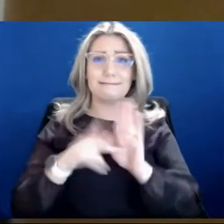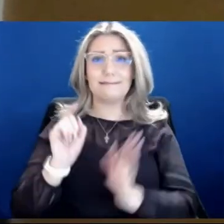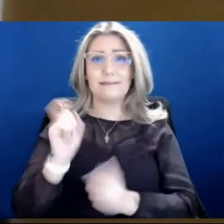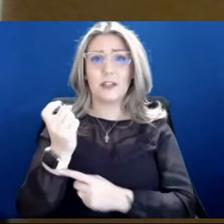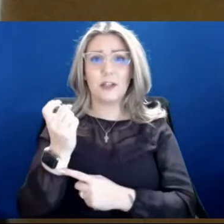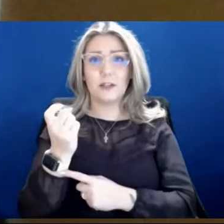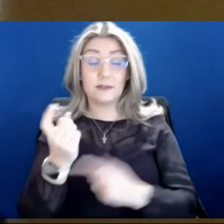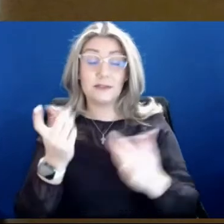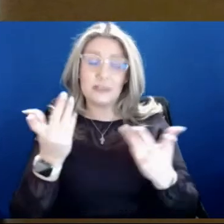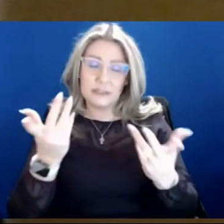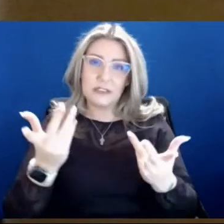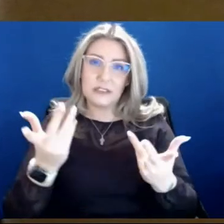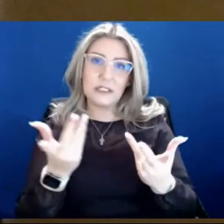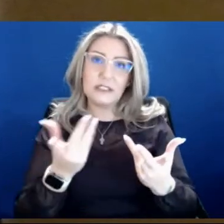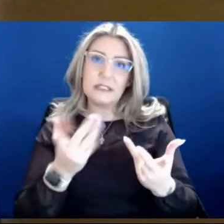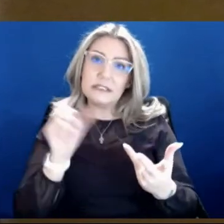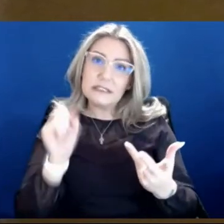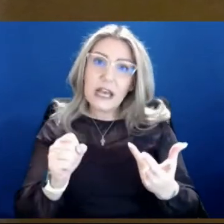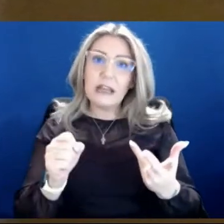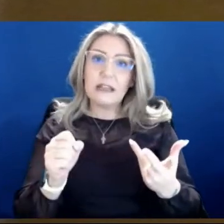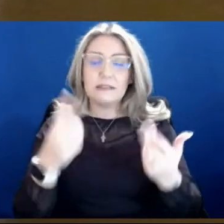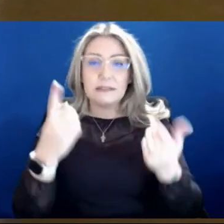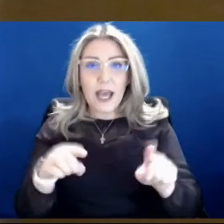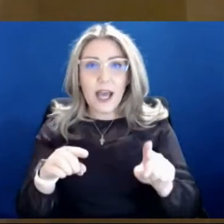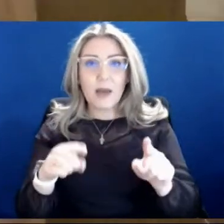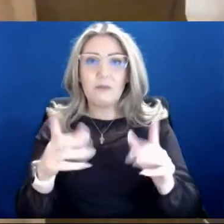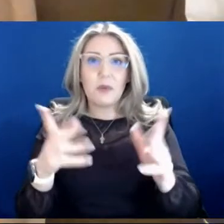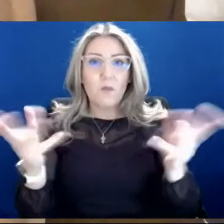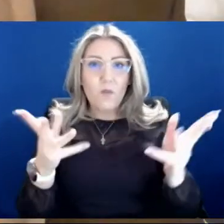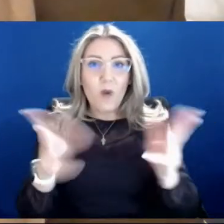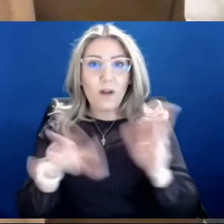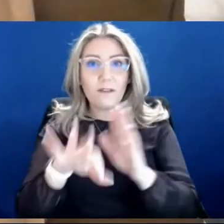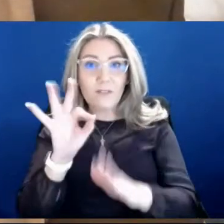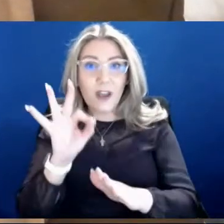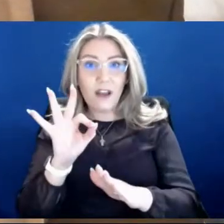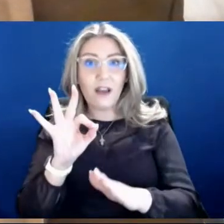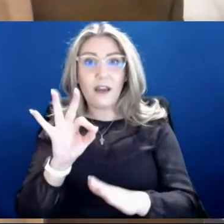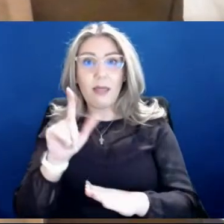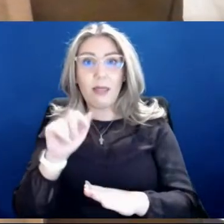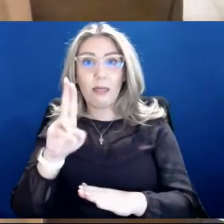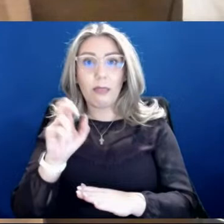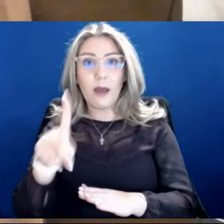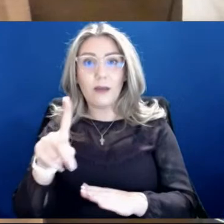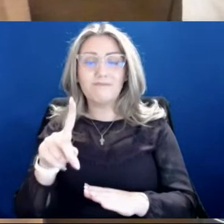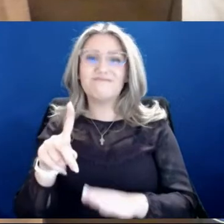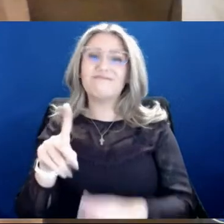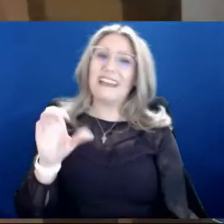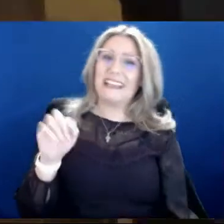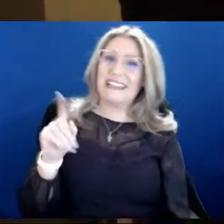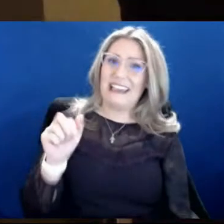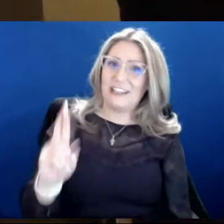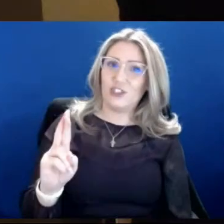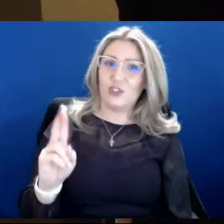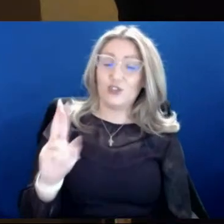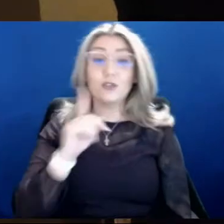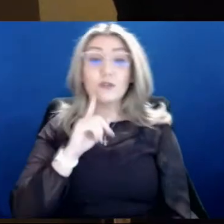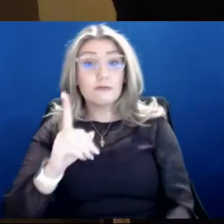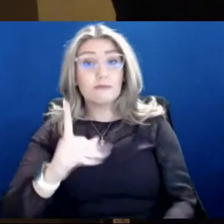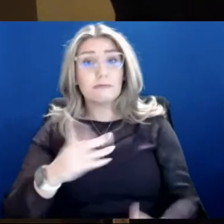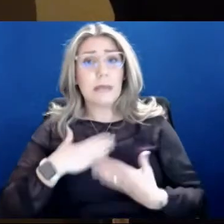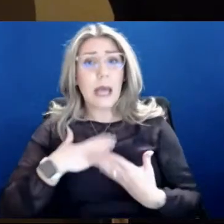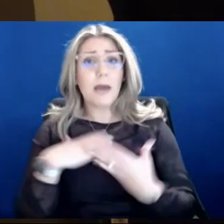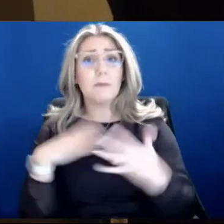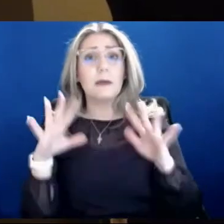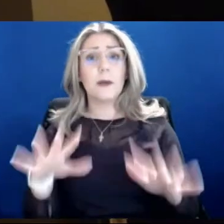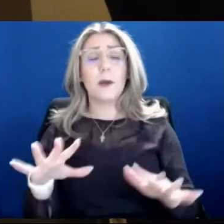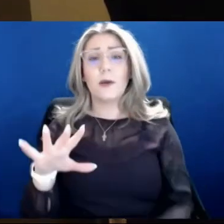any of us would dread after finding a lump, cancer. But Becky, always looking on the bright side, says she was relieved to find it was Hodgkin's